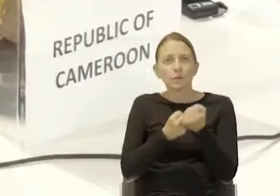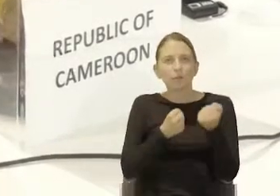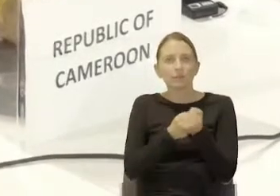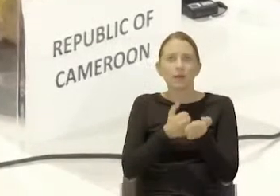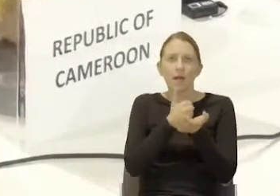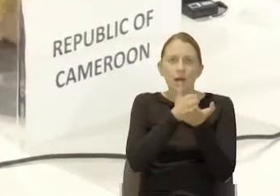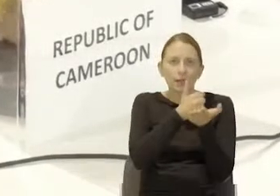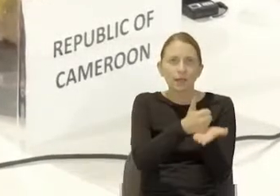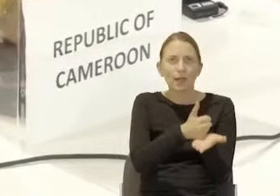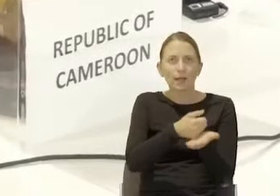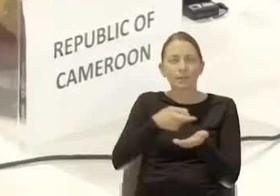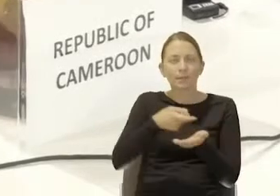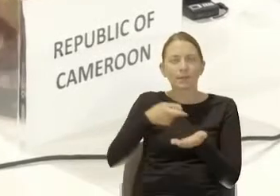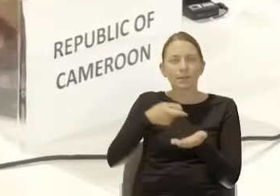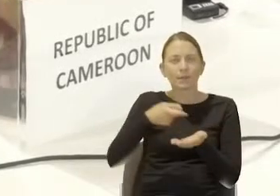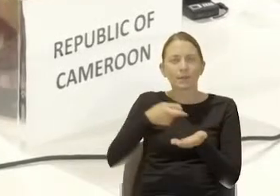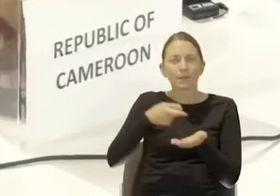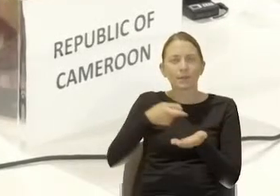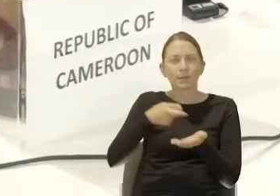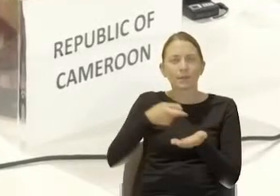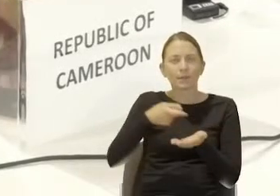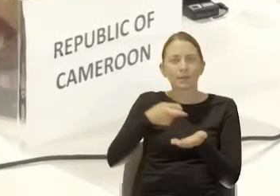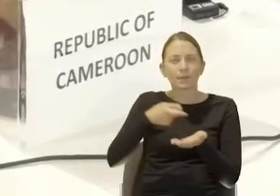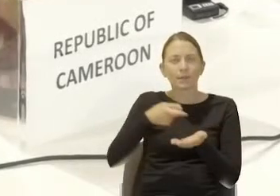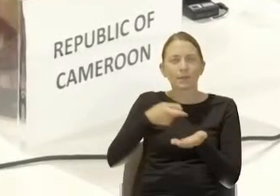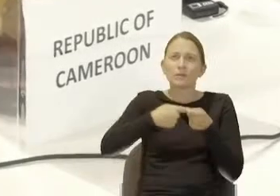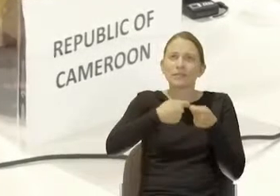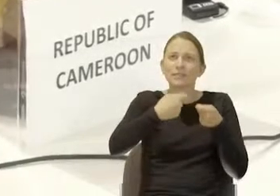for housing initiatives.